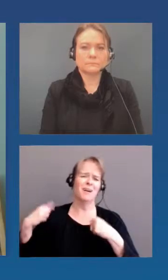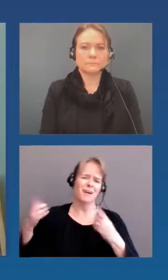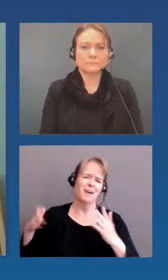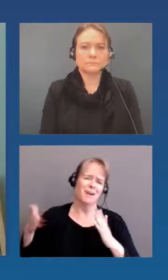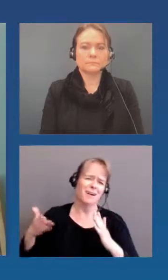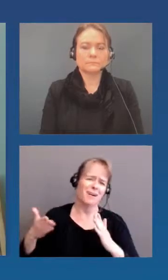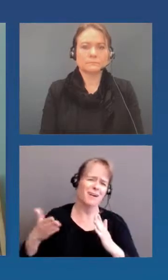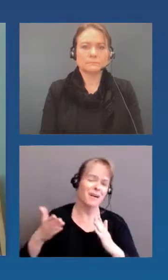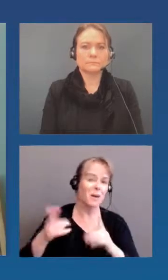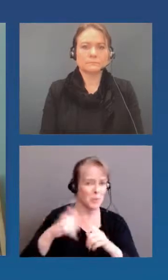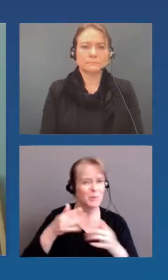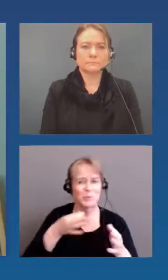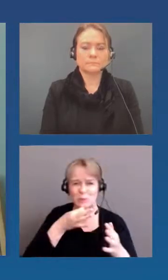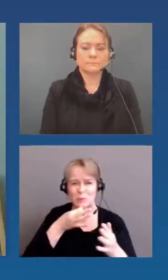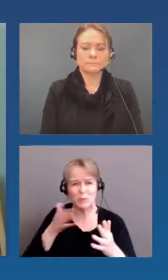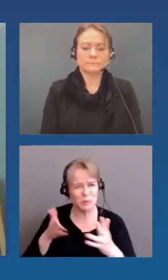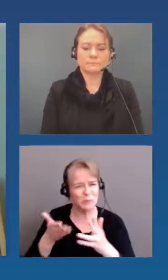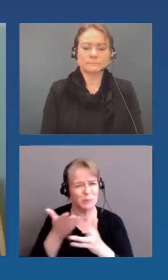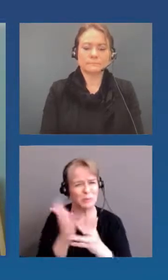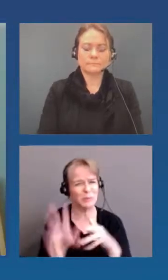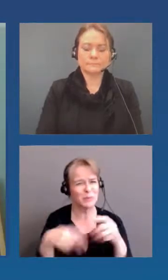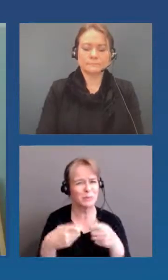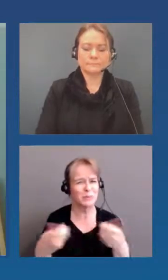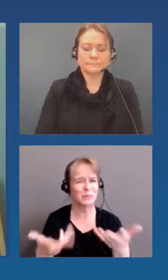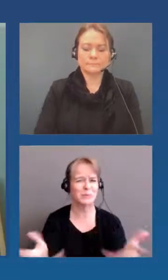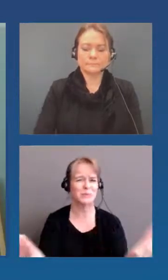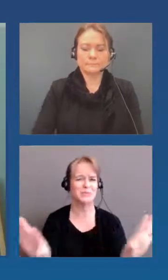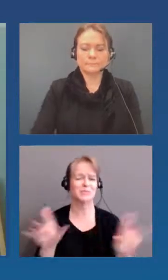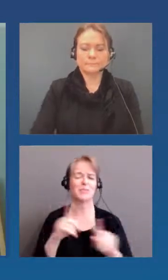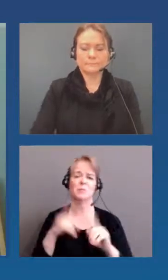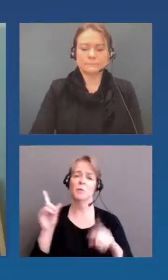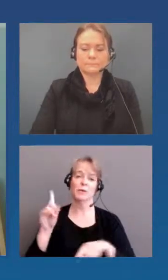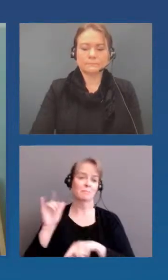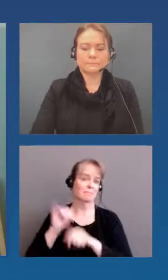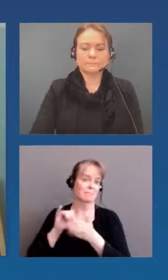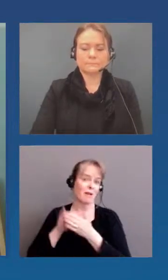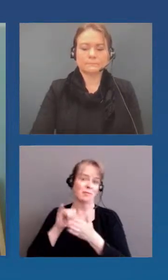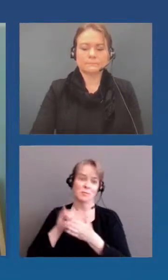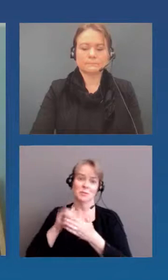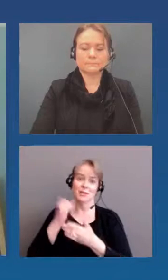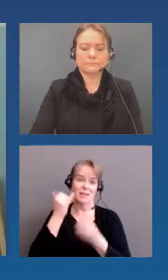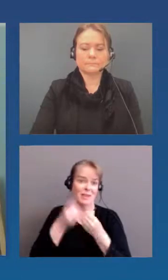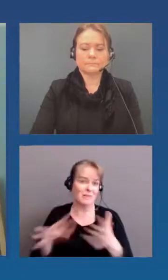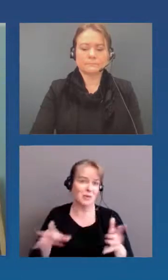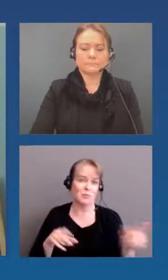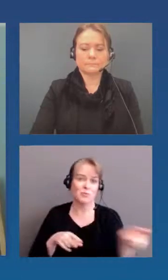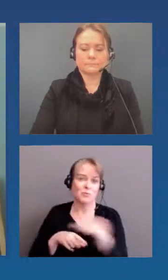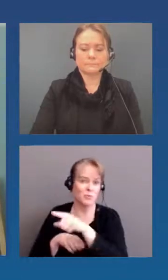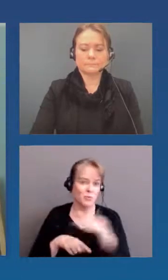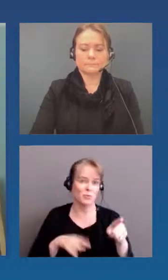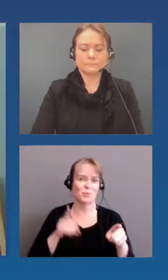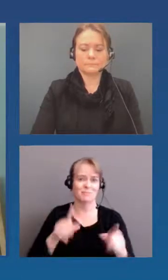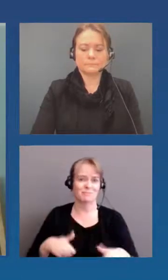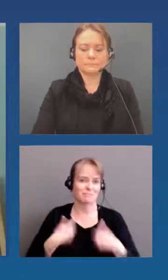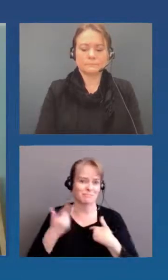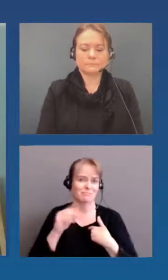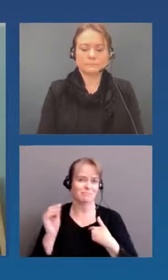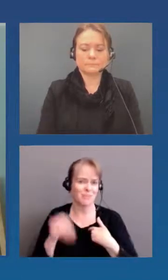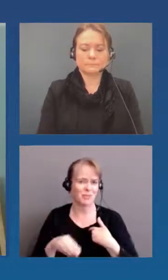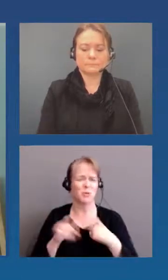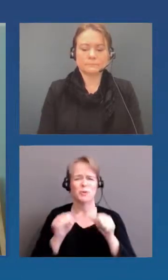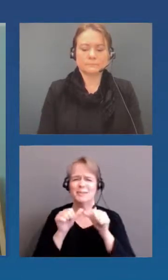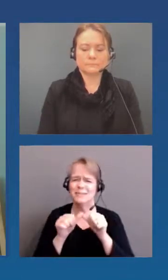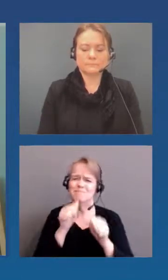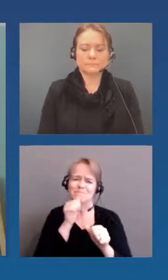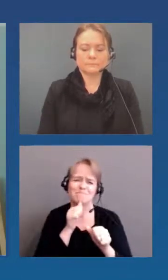made this progress without the cooperation and collaboration of the residents of Ottawa. So please hang in there a while longer. We